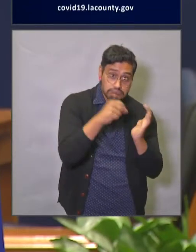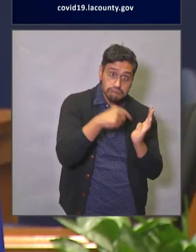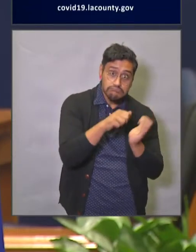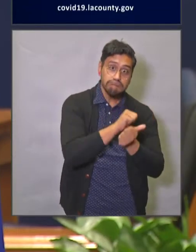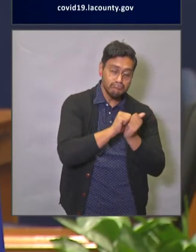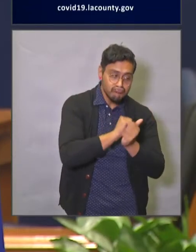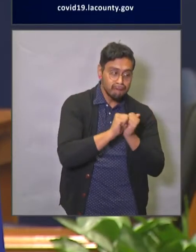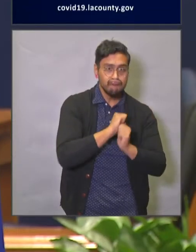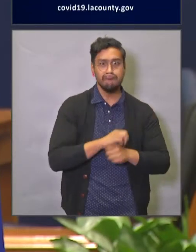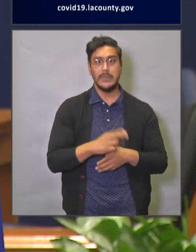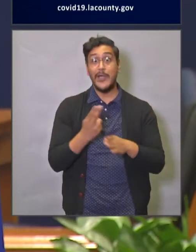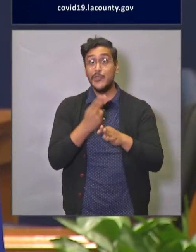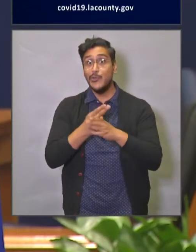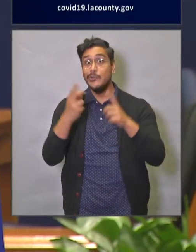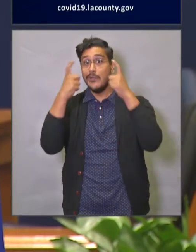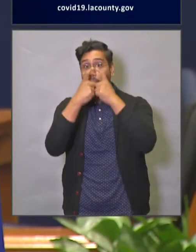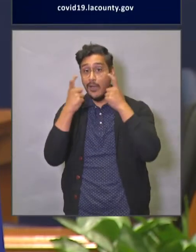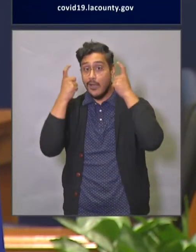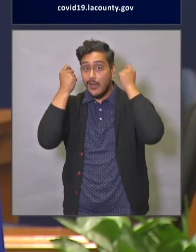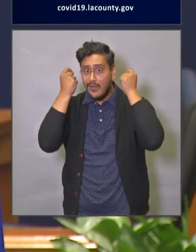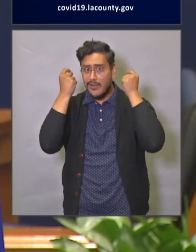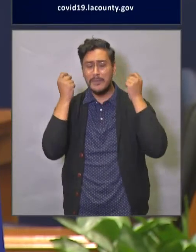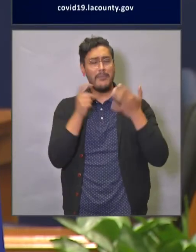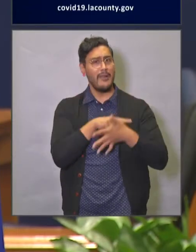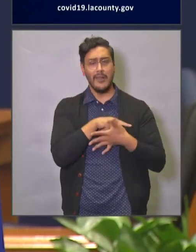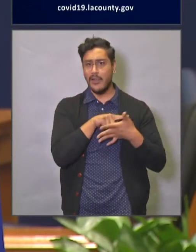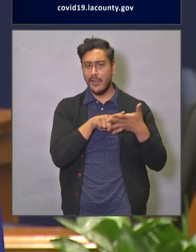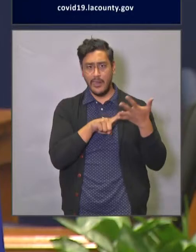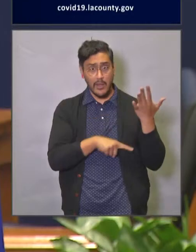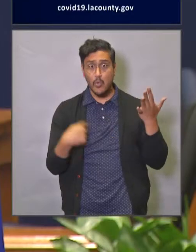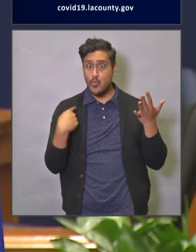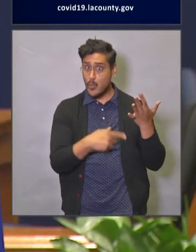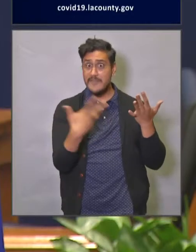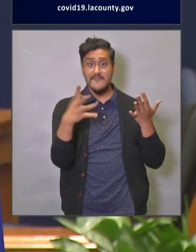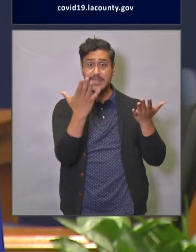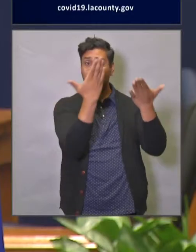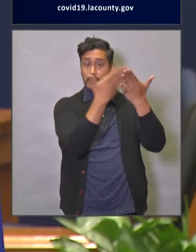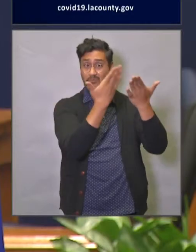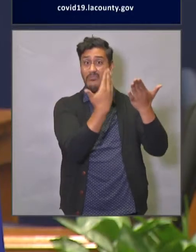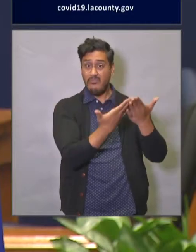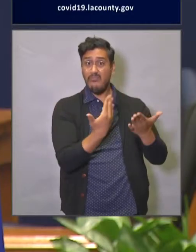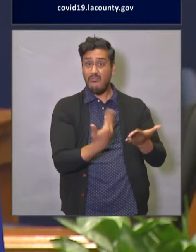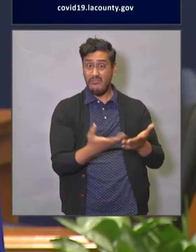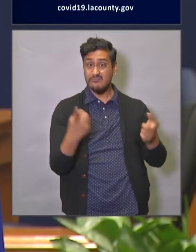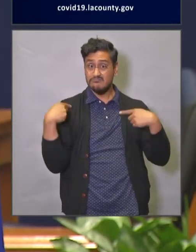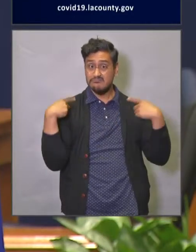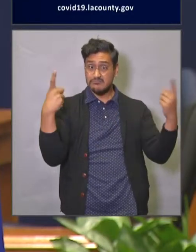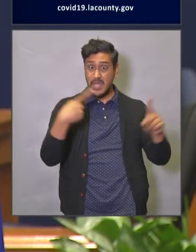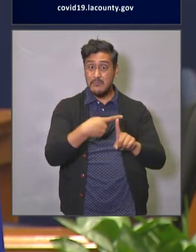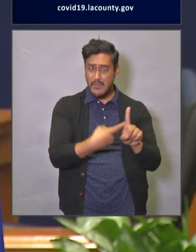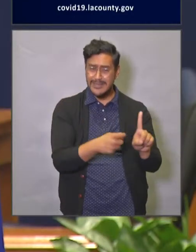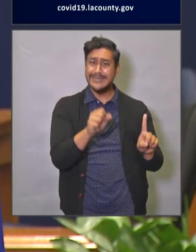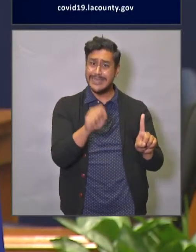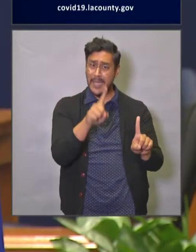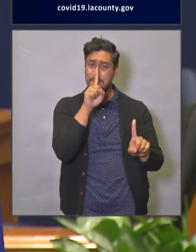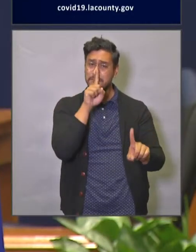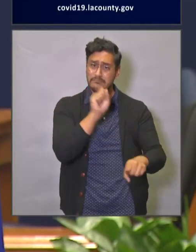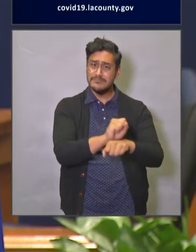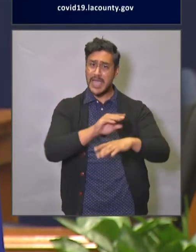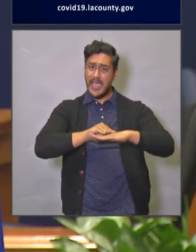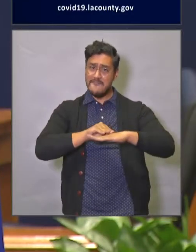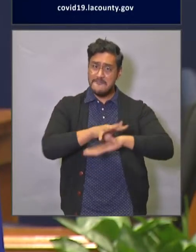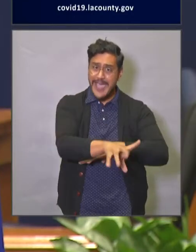hand, wearing your face mask, all of these things that we have shown over the last couple of months can really make a difference in